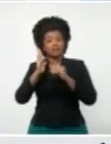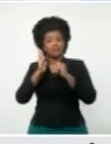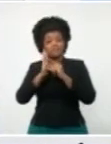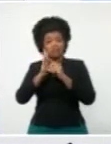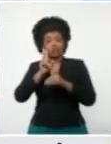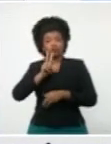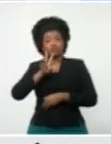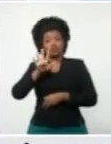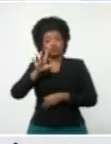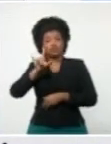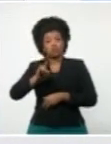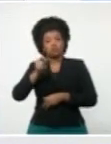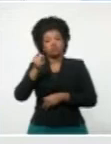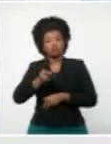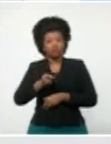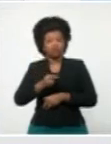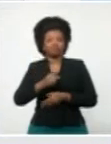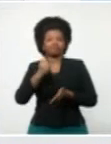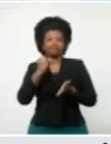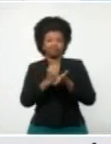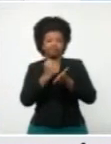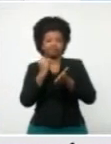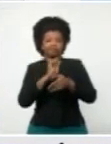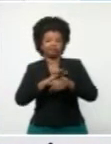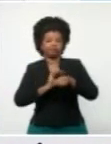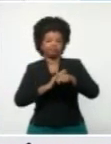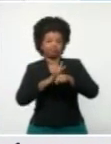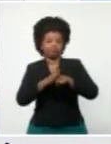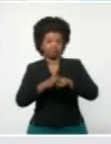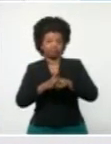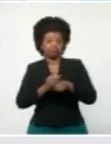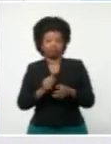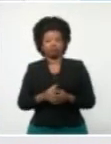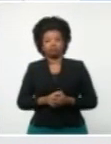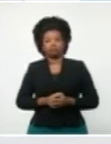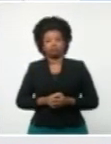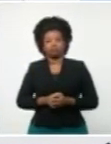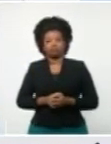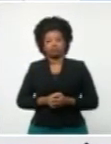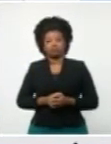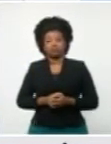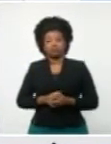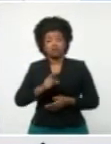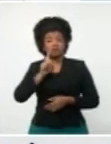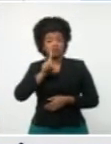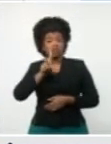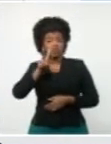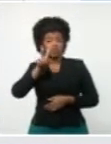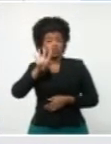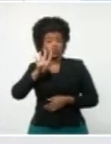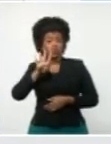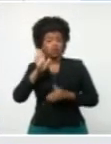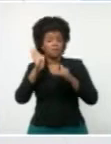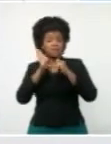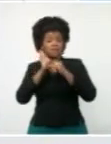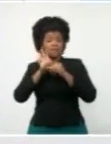124,536 more people diagnosed than yesterday, and